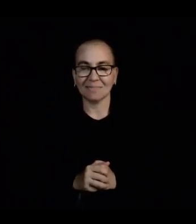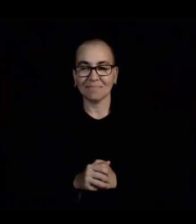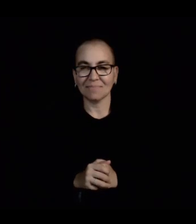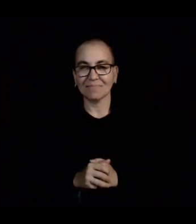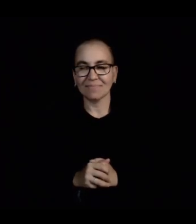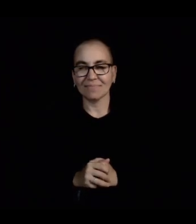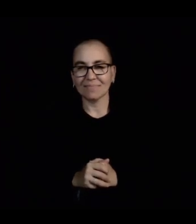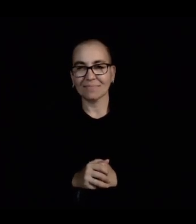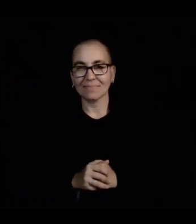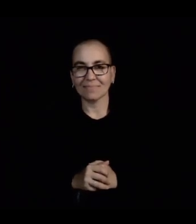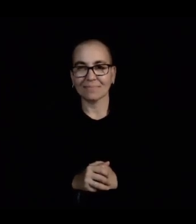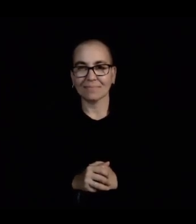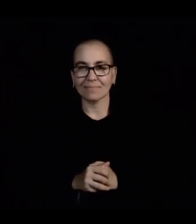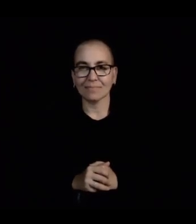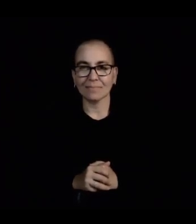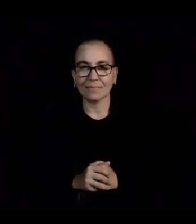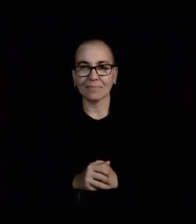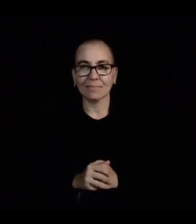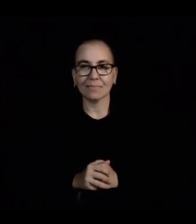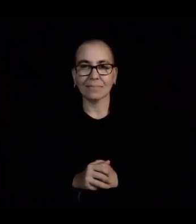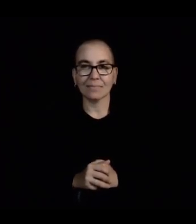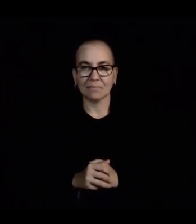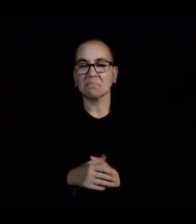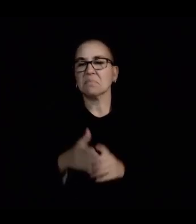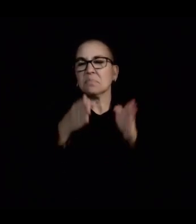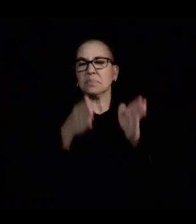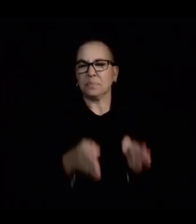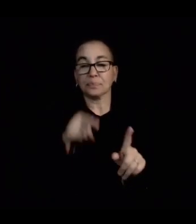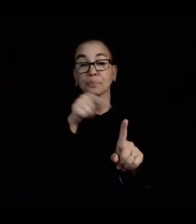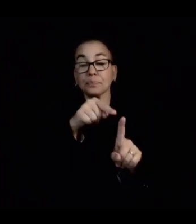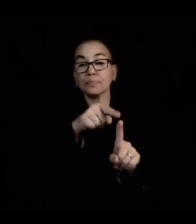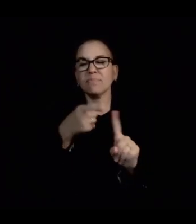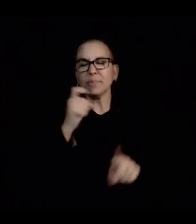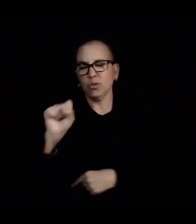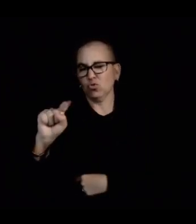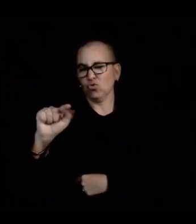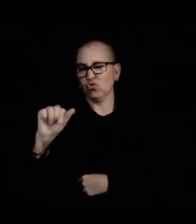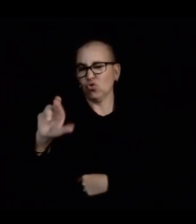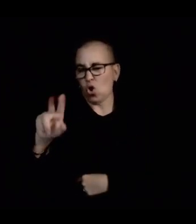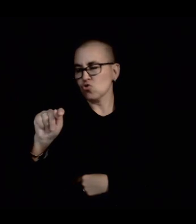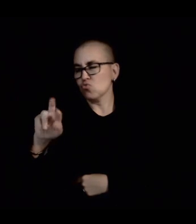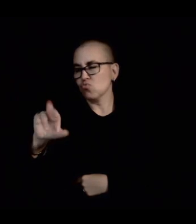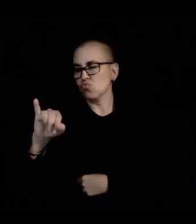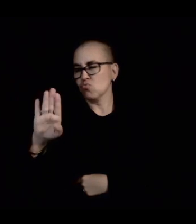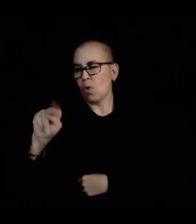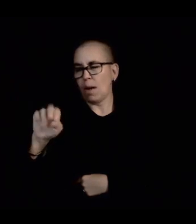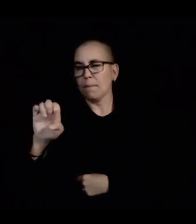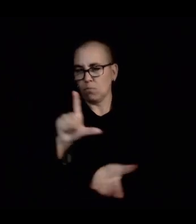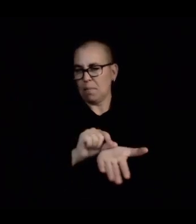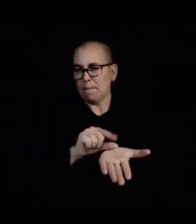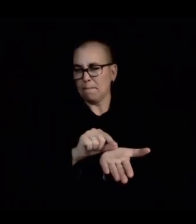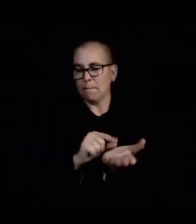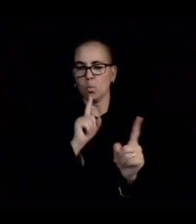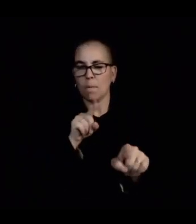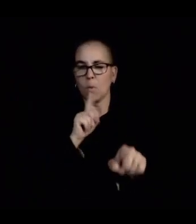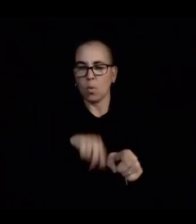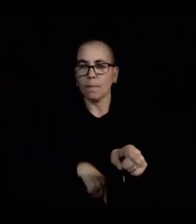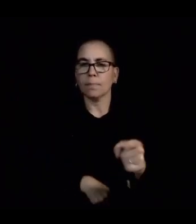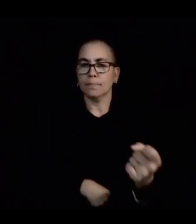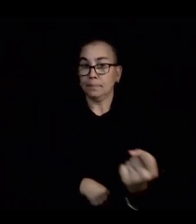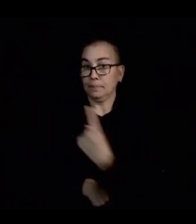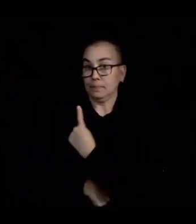Star Tribune. Your line is now open. Hi, my question is about Major League Baseball